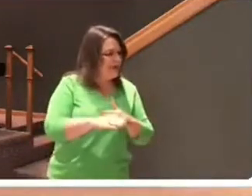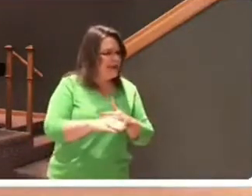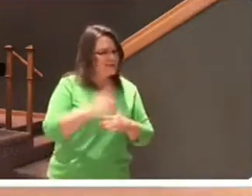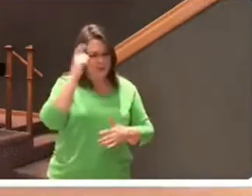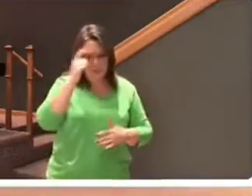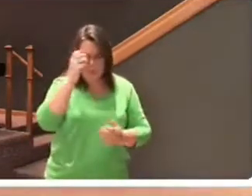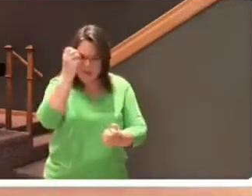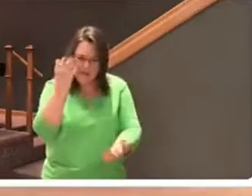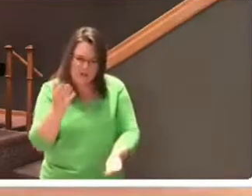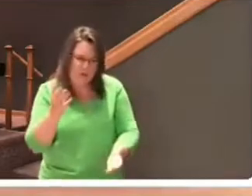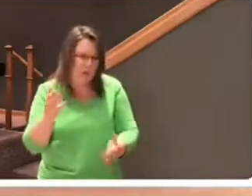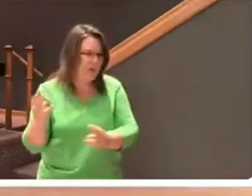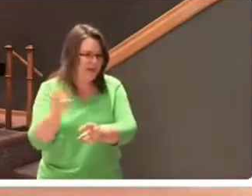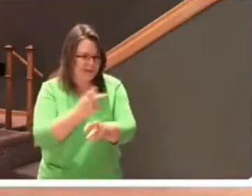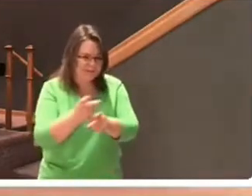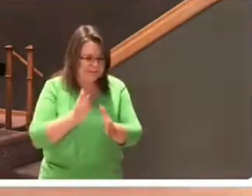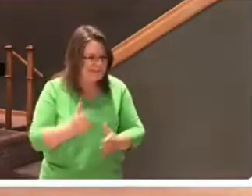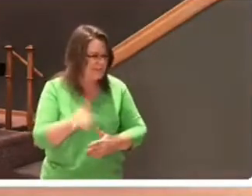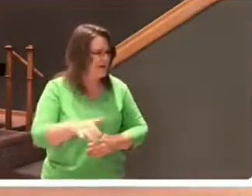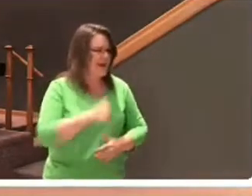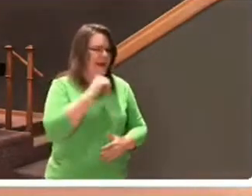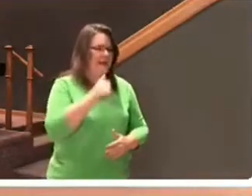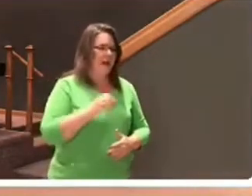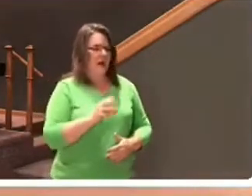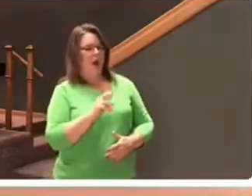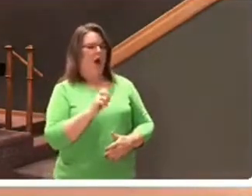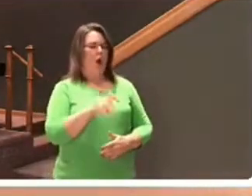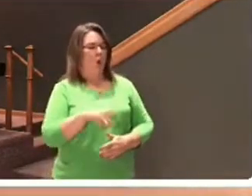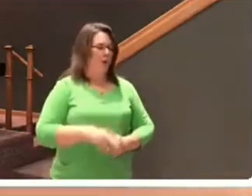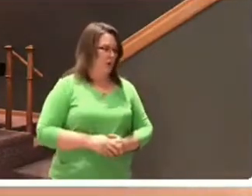and obedient stewards, not owners.